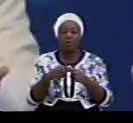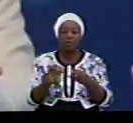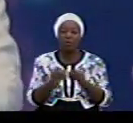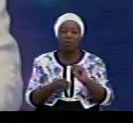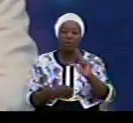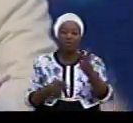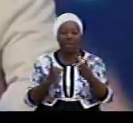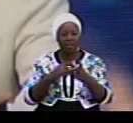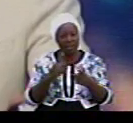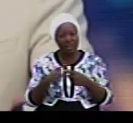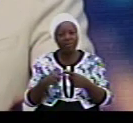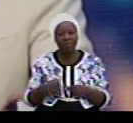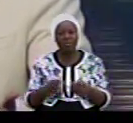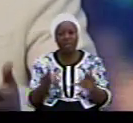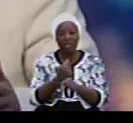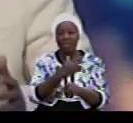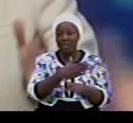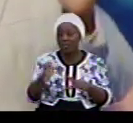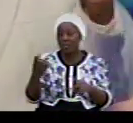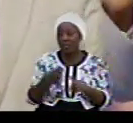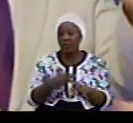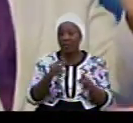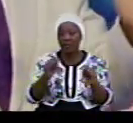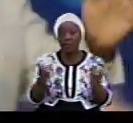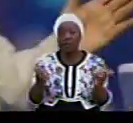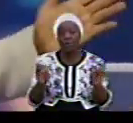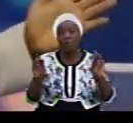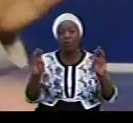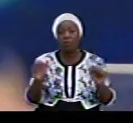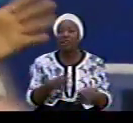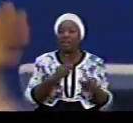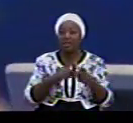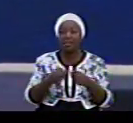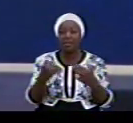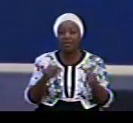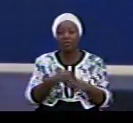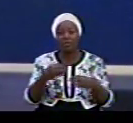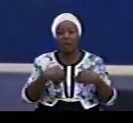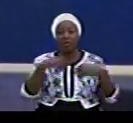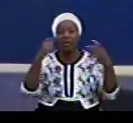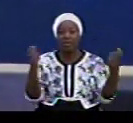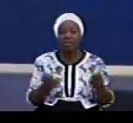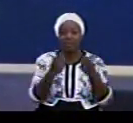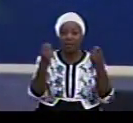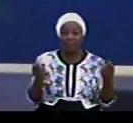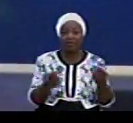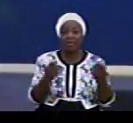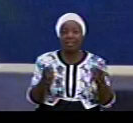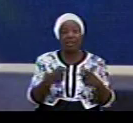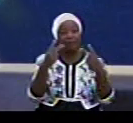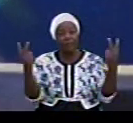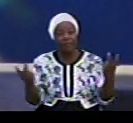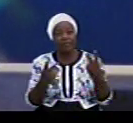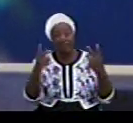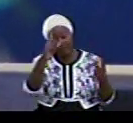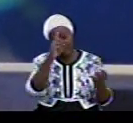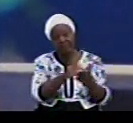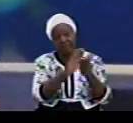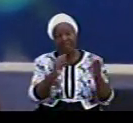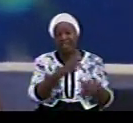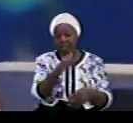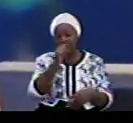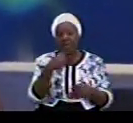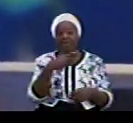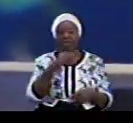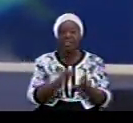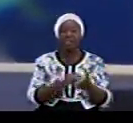there you get away from Thomas, and now you have triumphant faith. I'm telling you, tonight in your life,